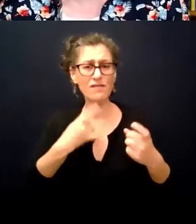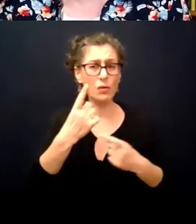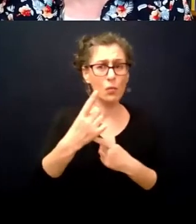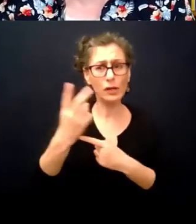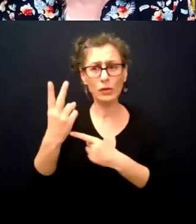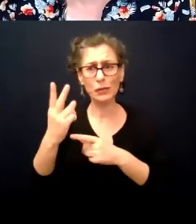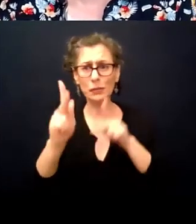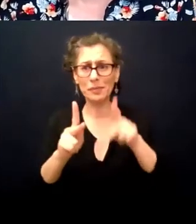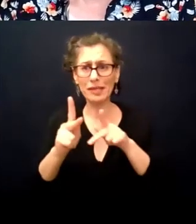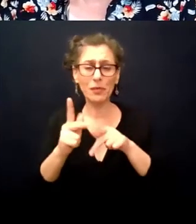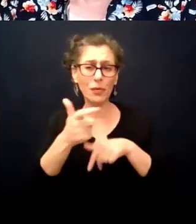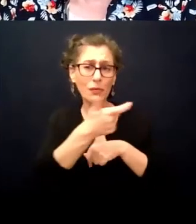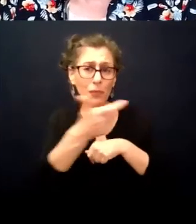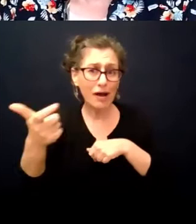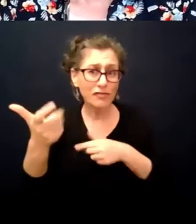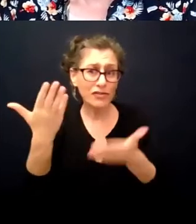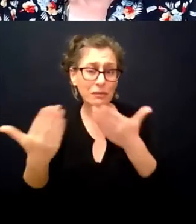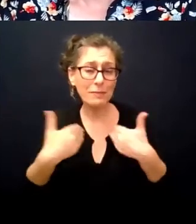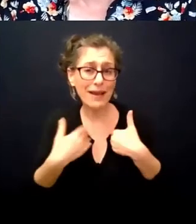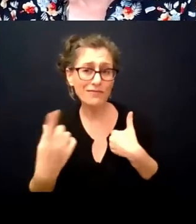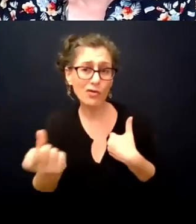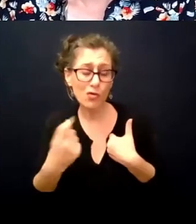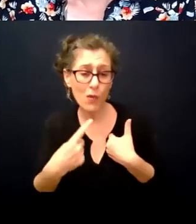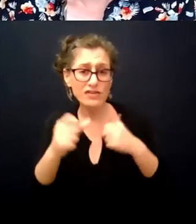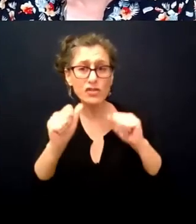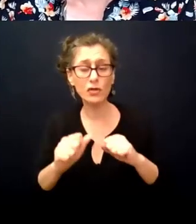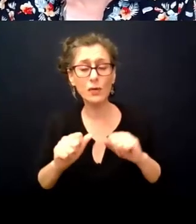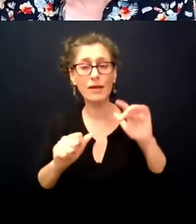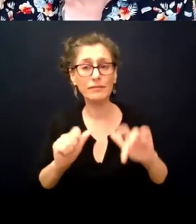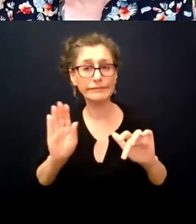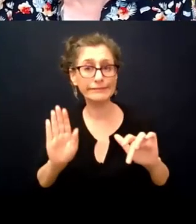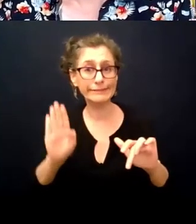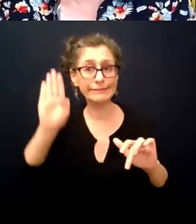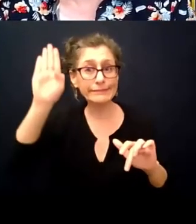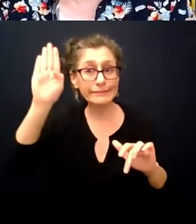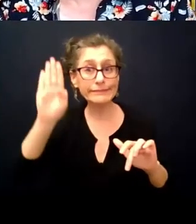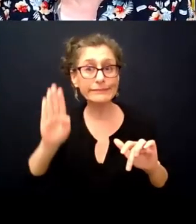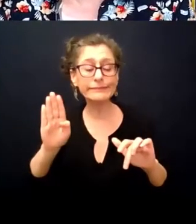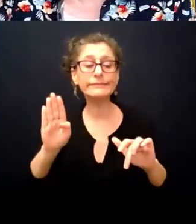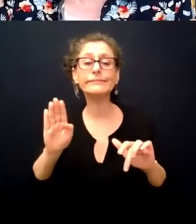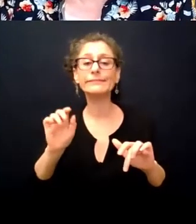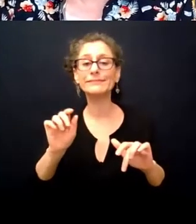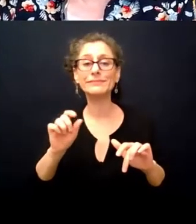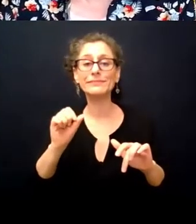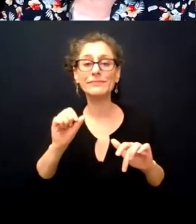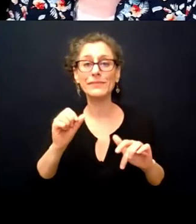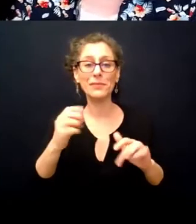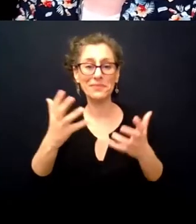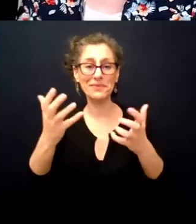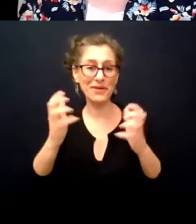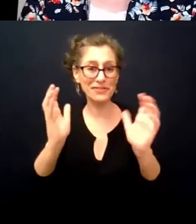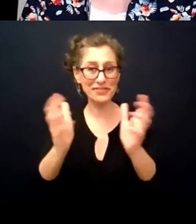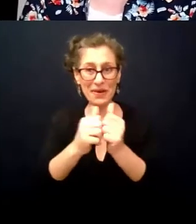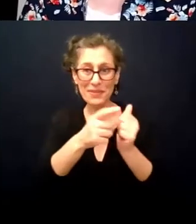might. So if you use the raise your hand button and come forward, we'd love to see you and talk to